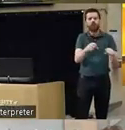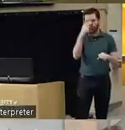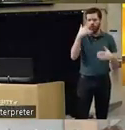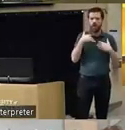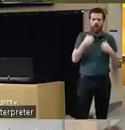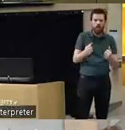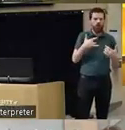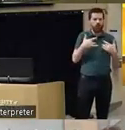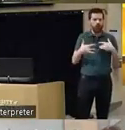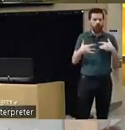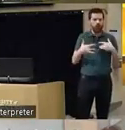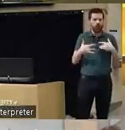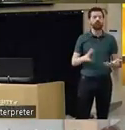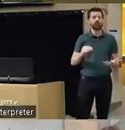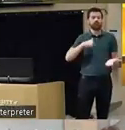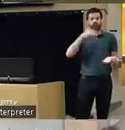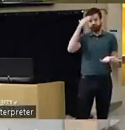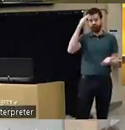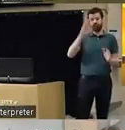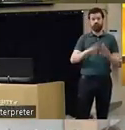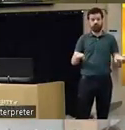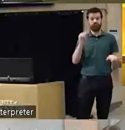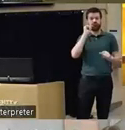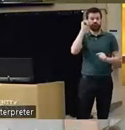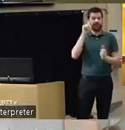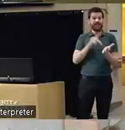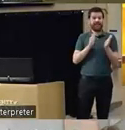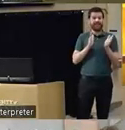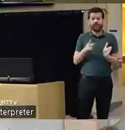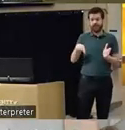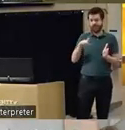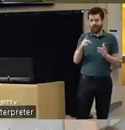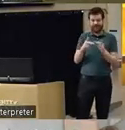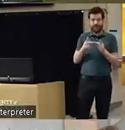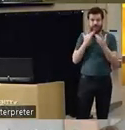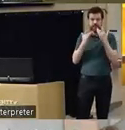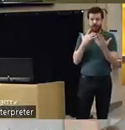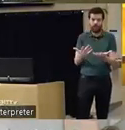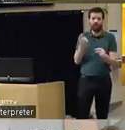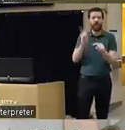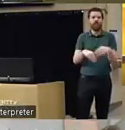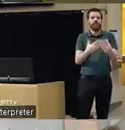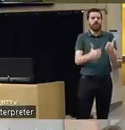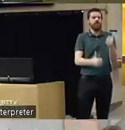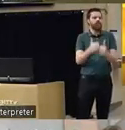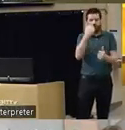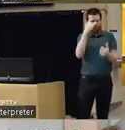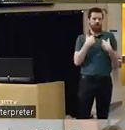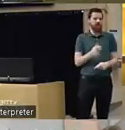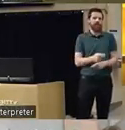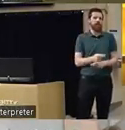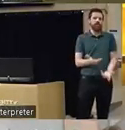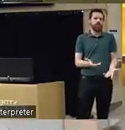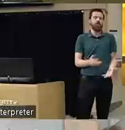concern. And we also know that child and adolescent psychiatrists being scarce can't provide the majority of mental health care, and